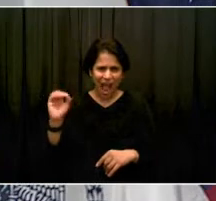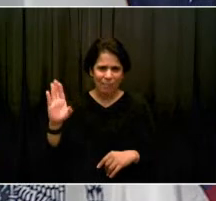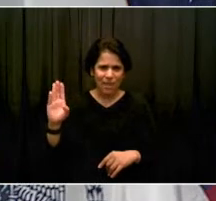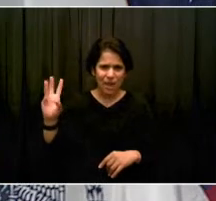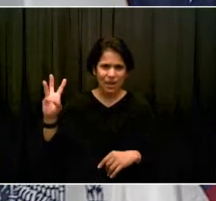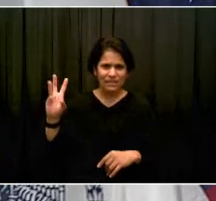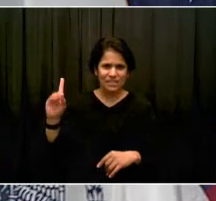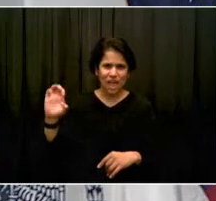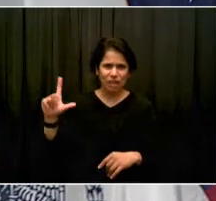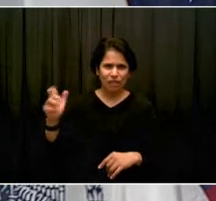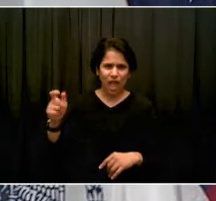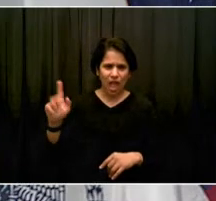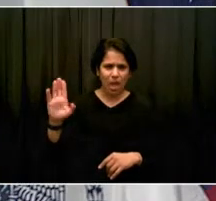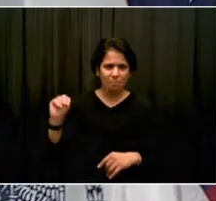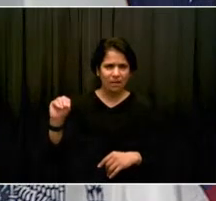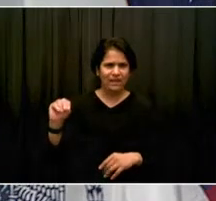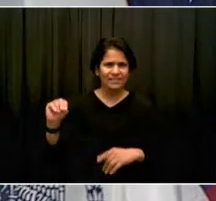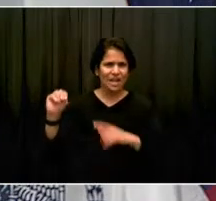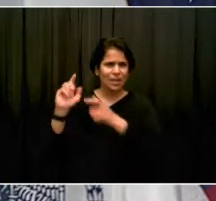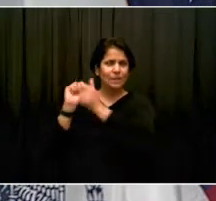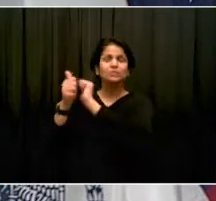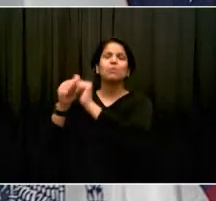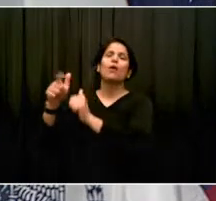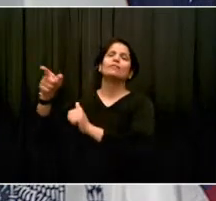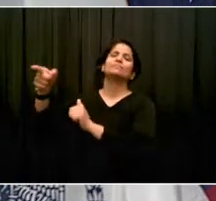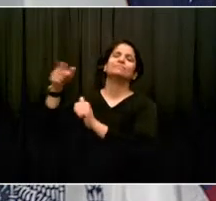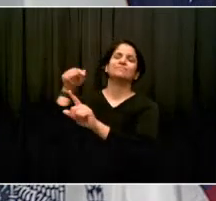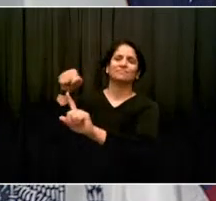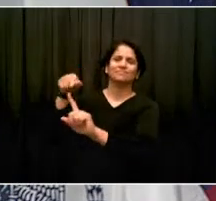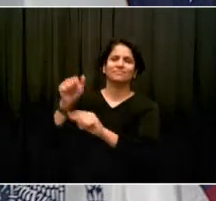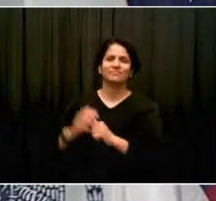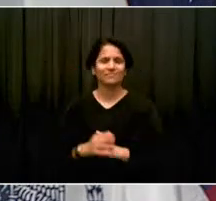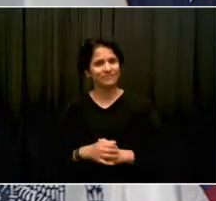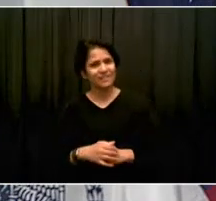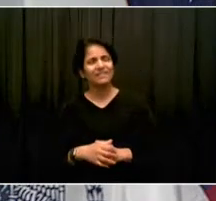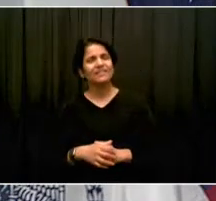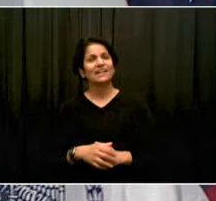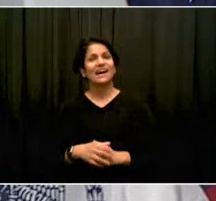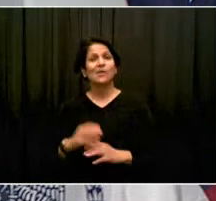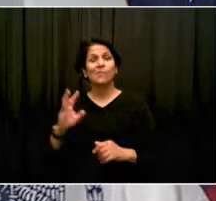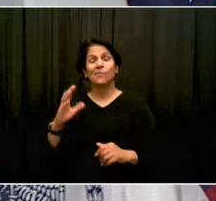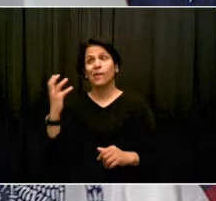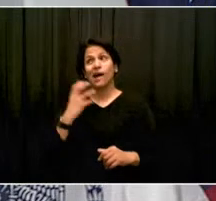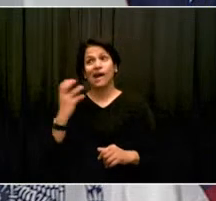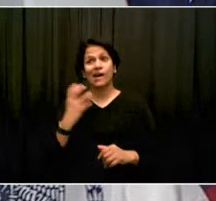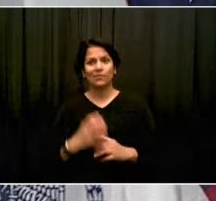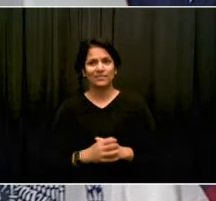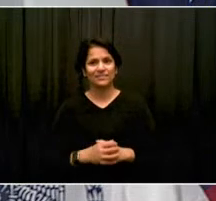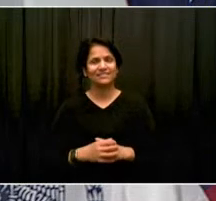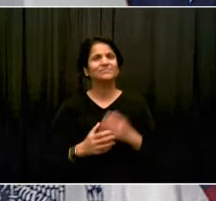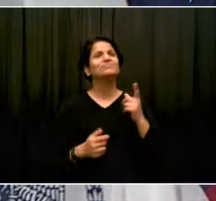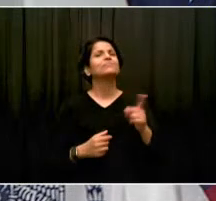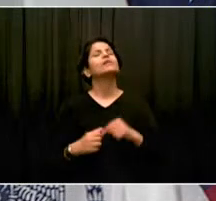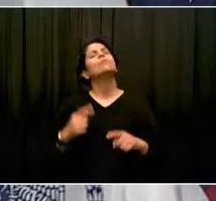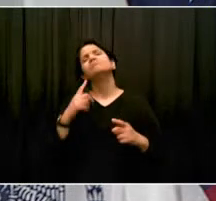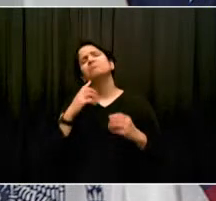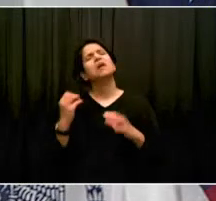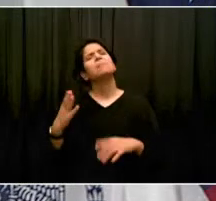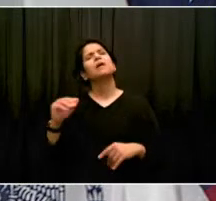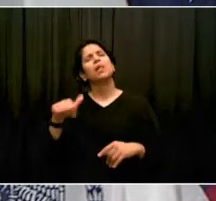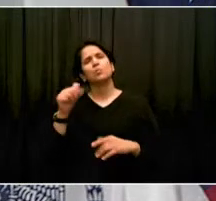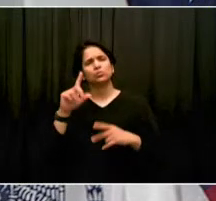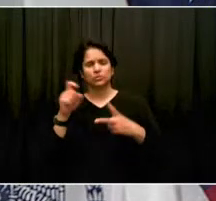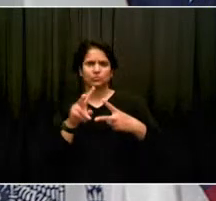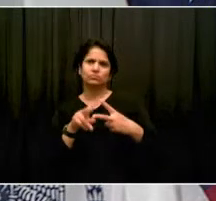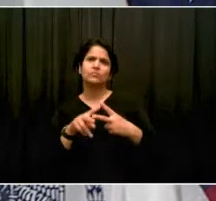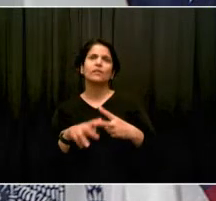me. I'd like to ask you another question about New York City opening because